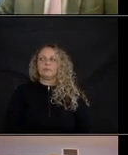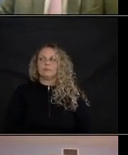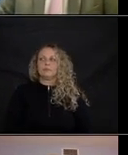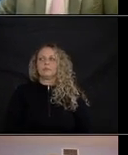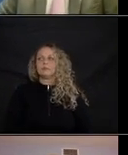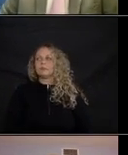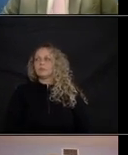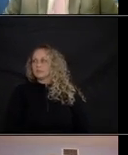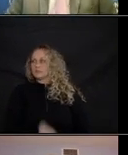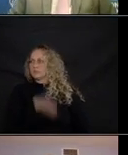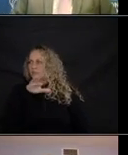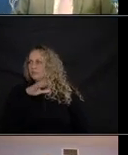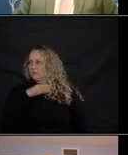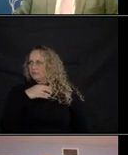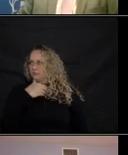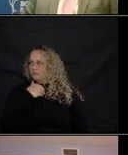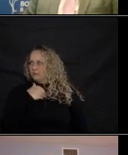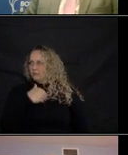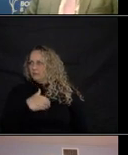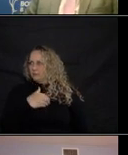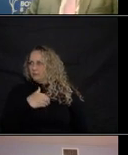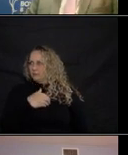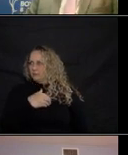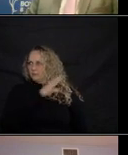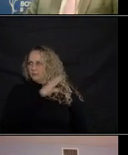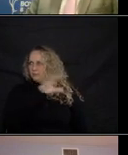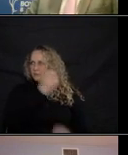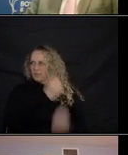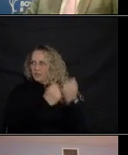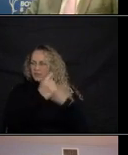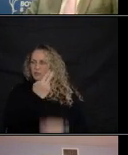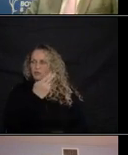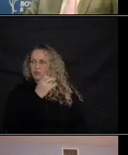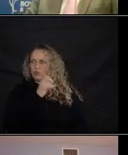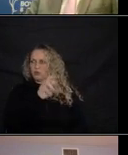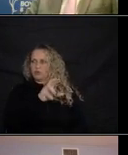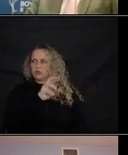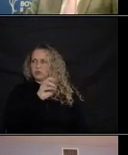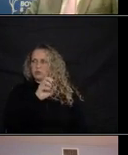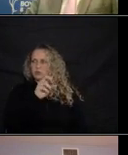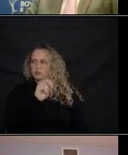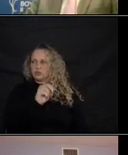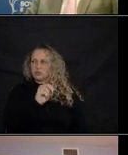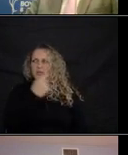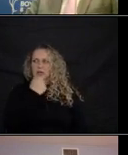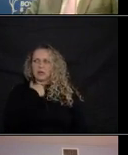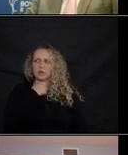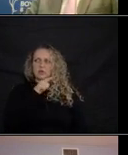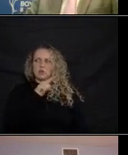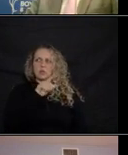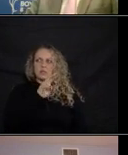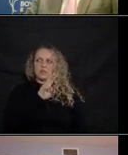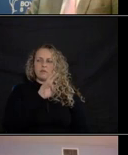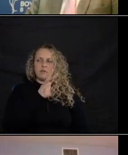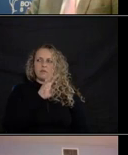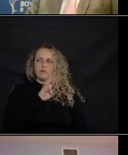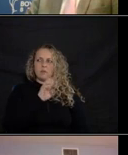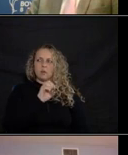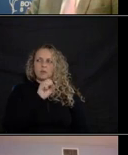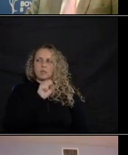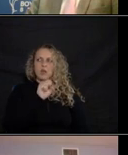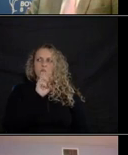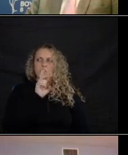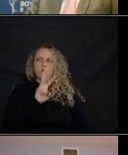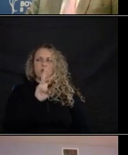Mr. Mayor and members of the commission, city manager, my name is Roger Saberson. I live at 2740 Southwest